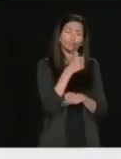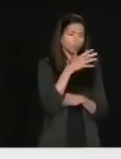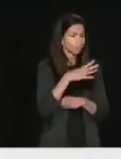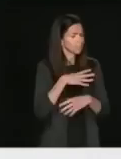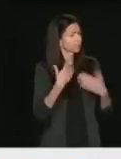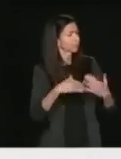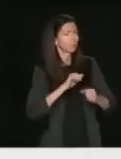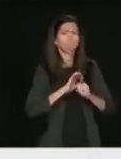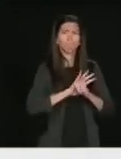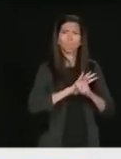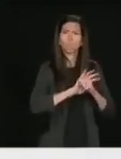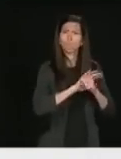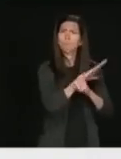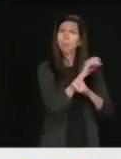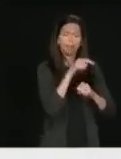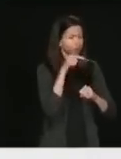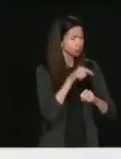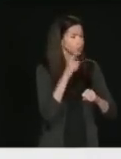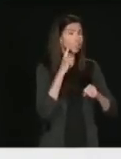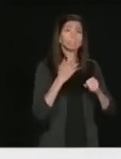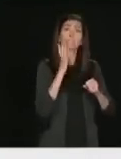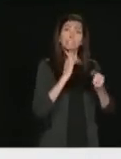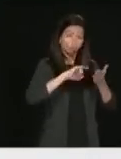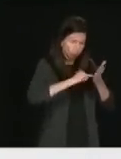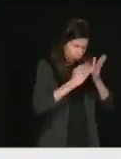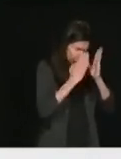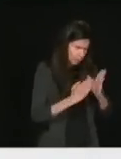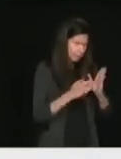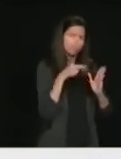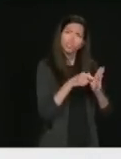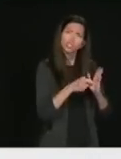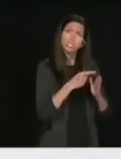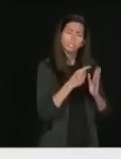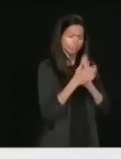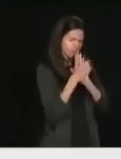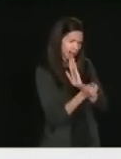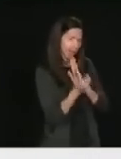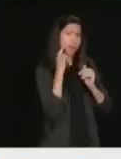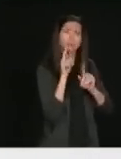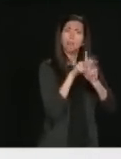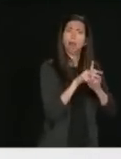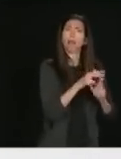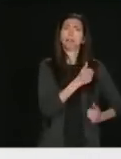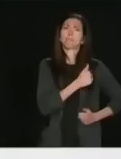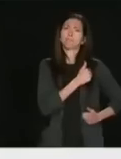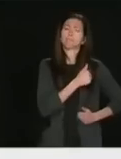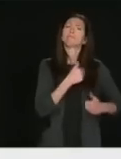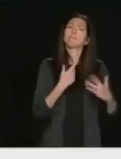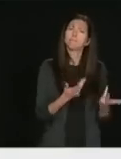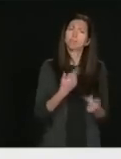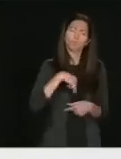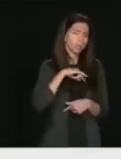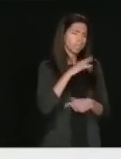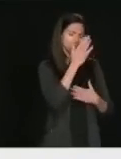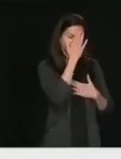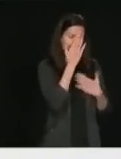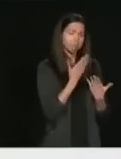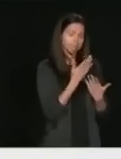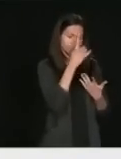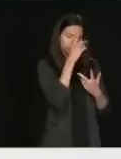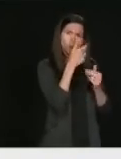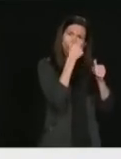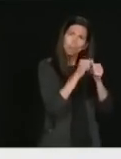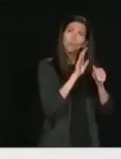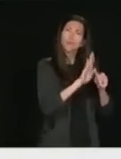journalist who turned her talents to the forces. She will be remembered not just for her professionalism, but for her sense of